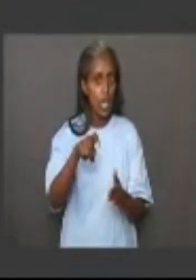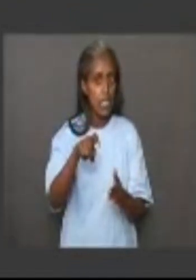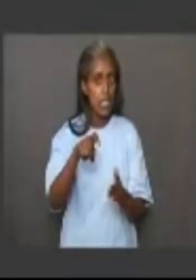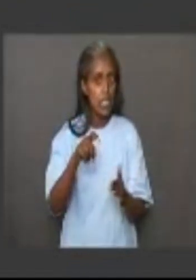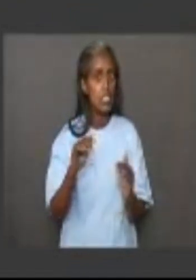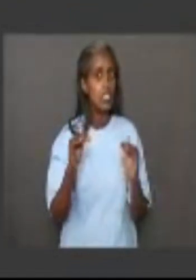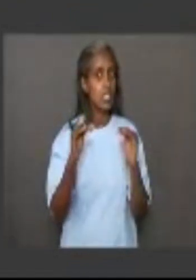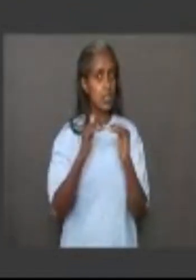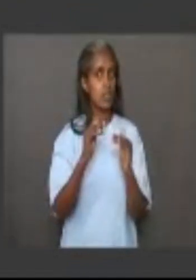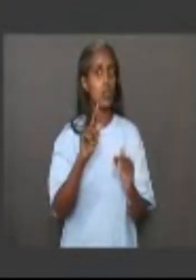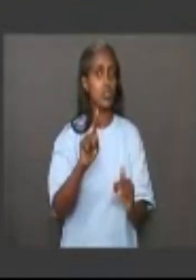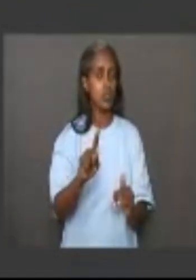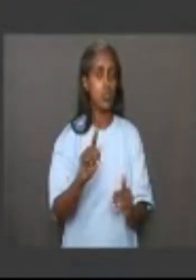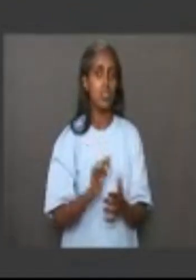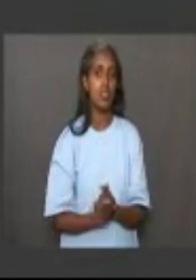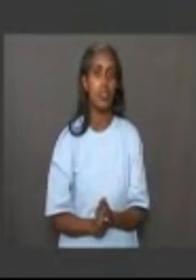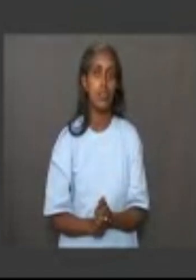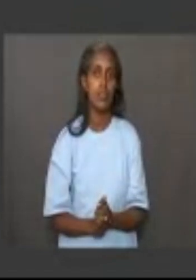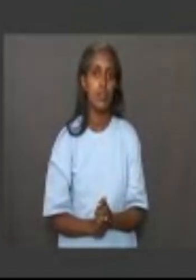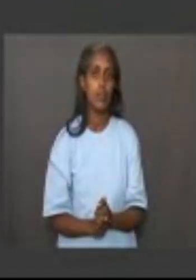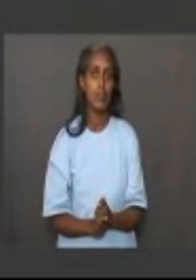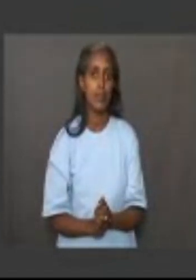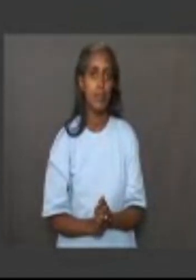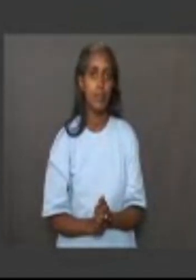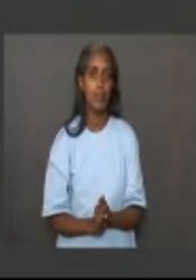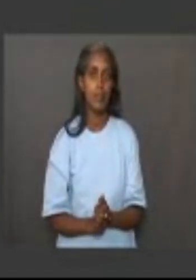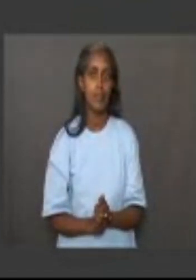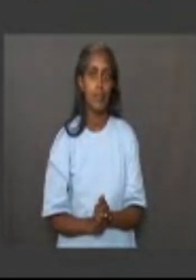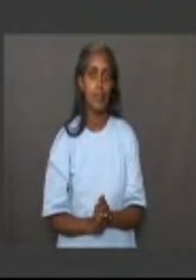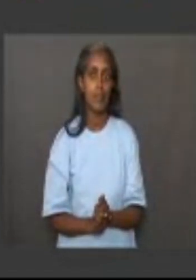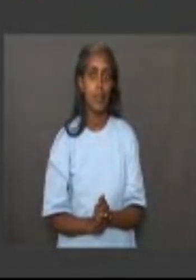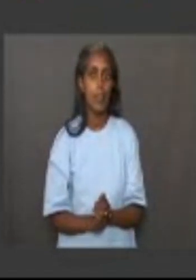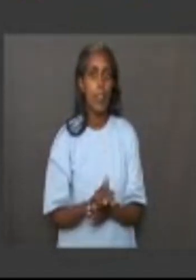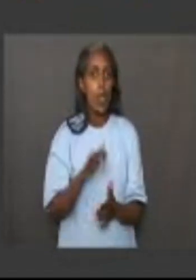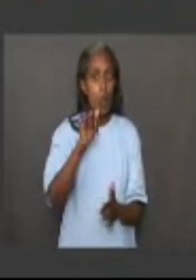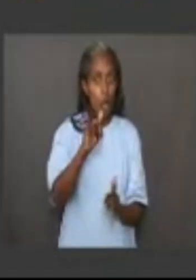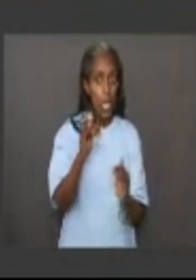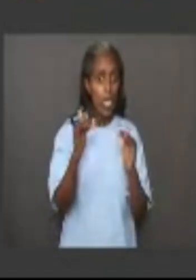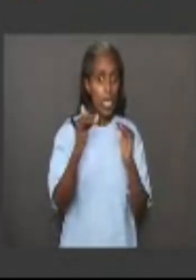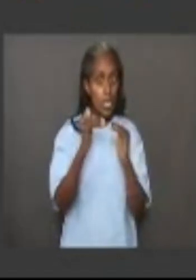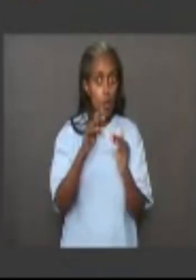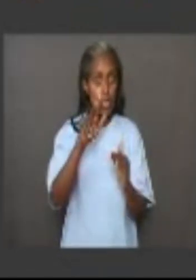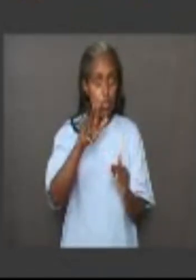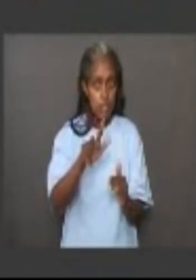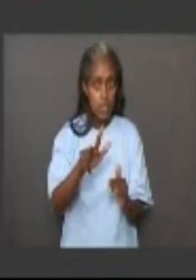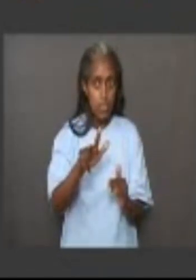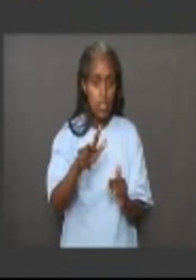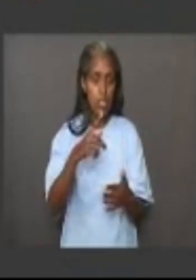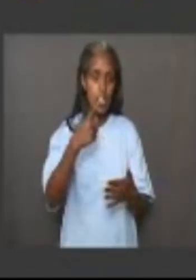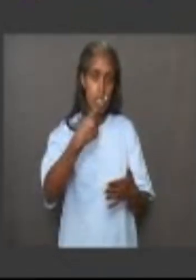When y equals 2, the value of x is 1.